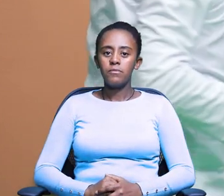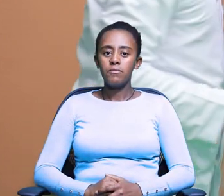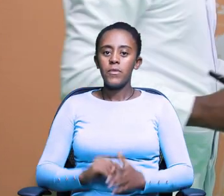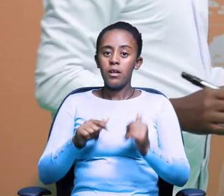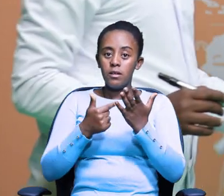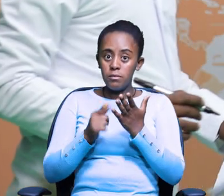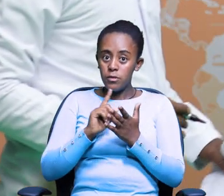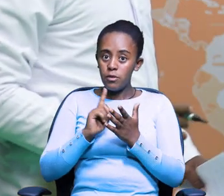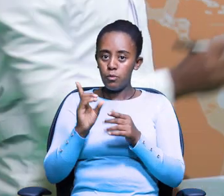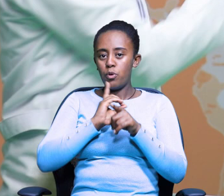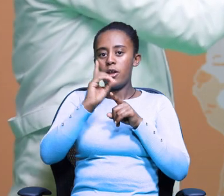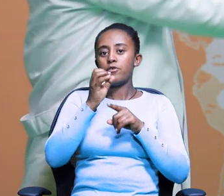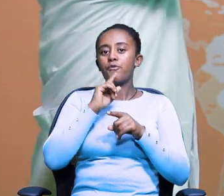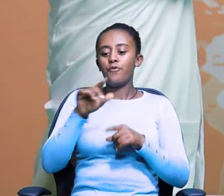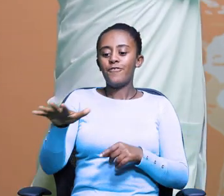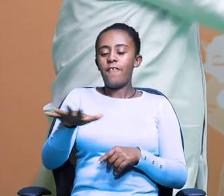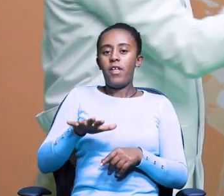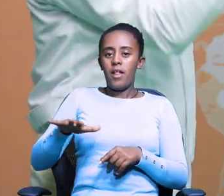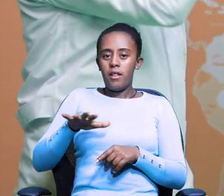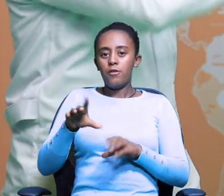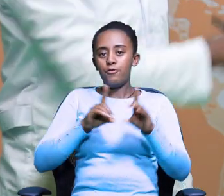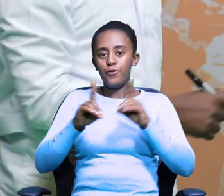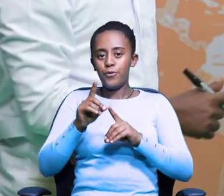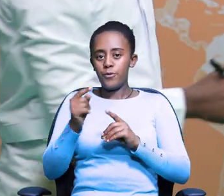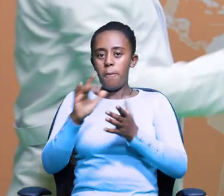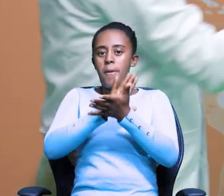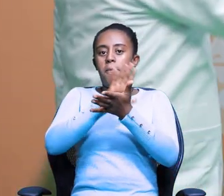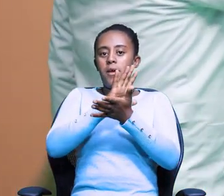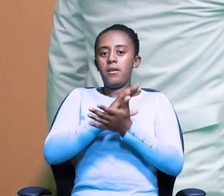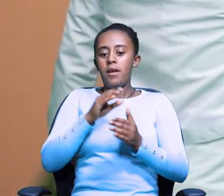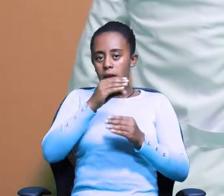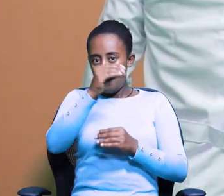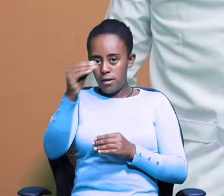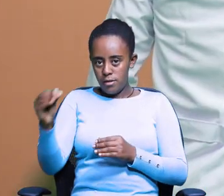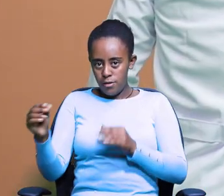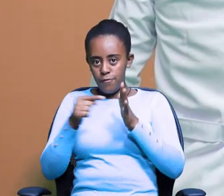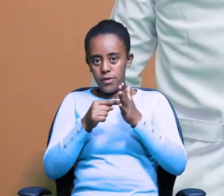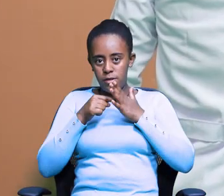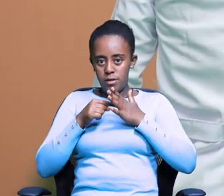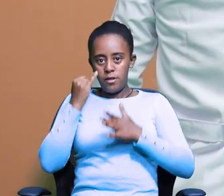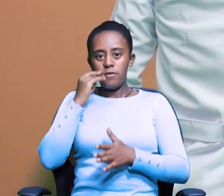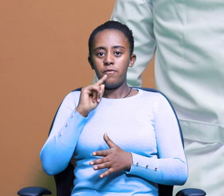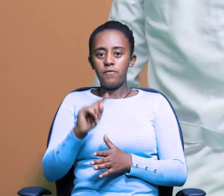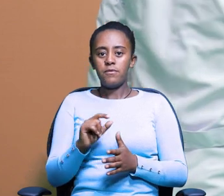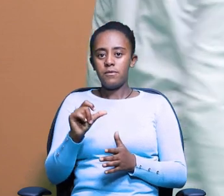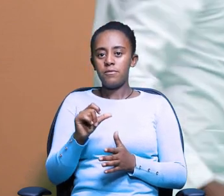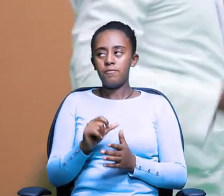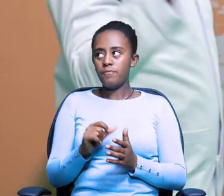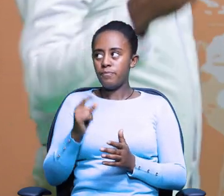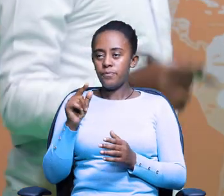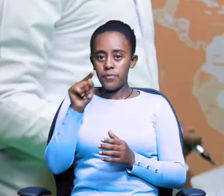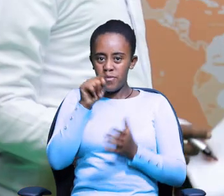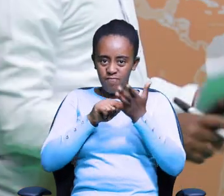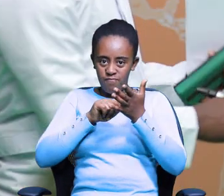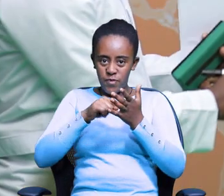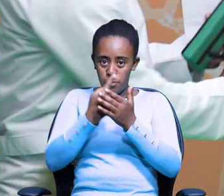This is the direction of the field due to the current into the paper. And for example, if I take this one out